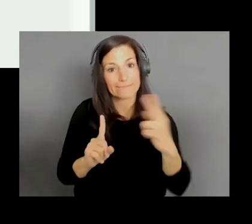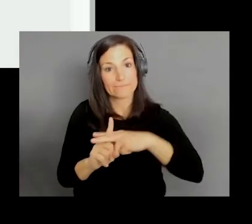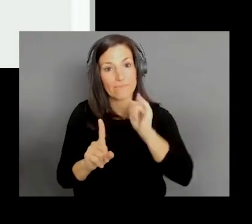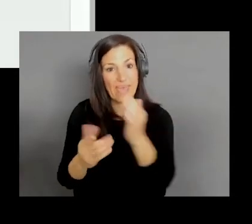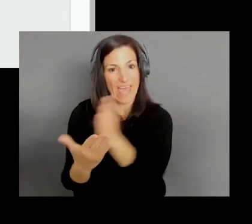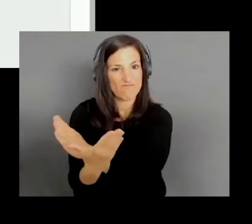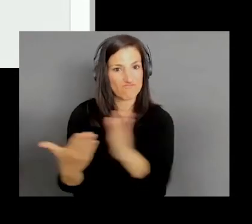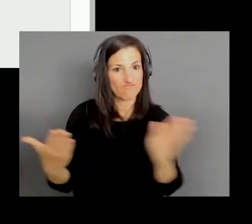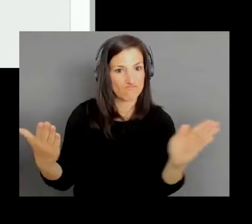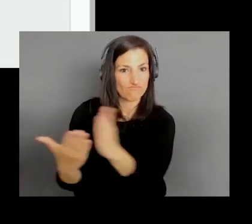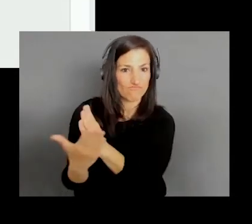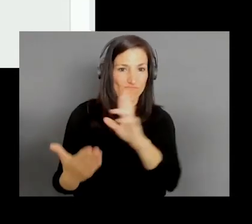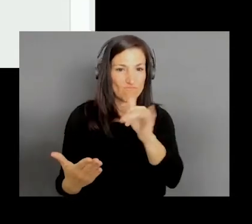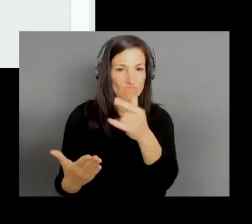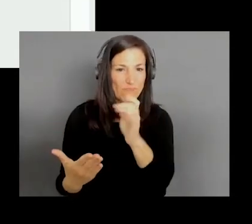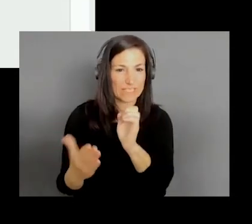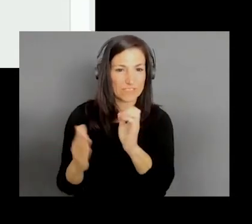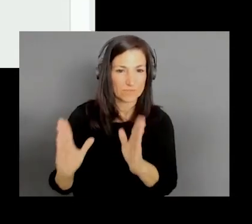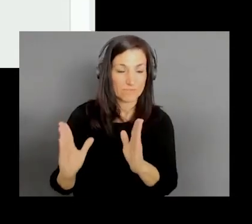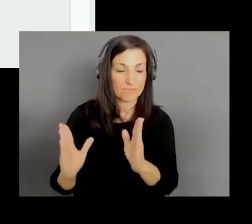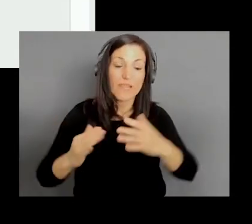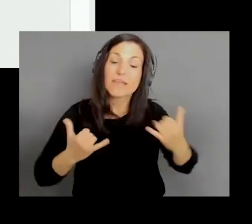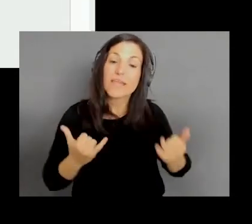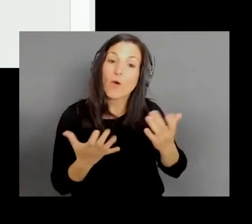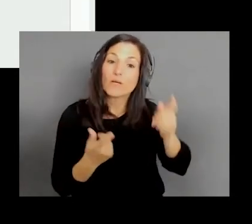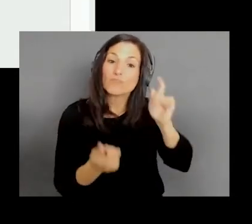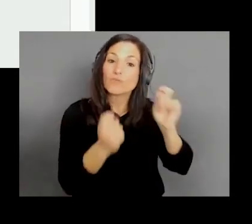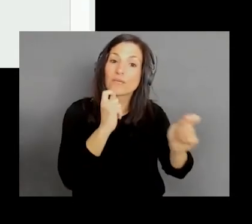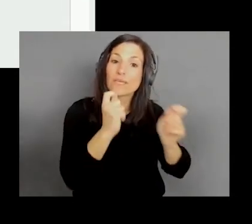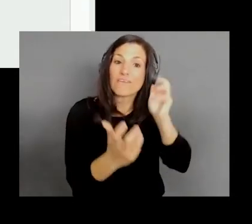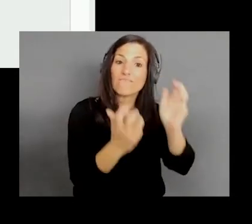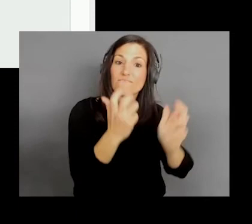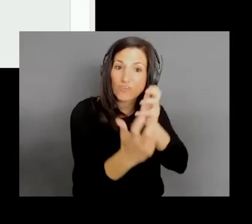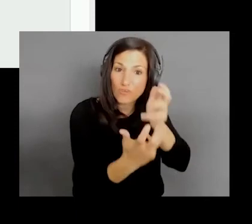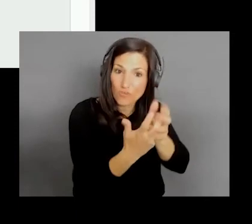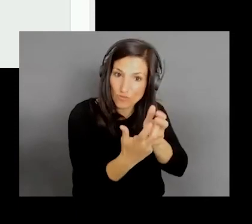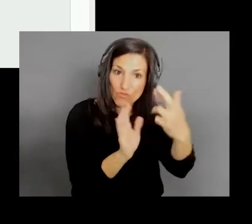So now I want to configure rules for this pool.